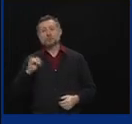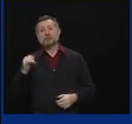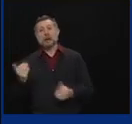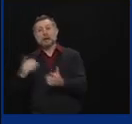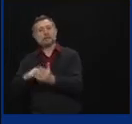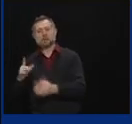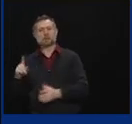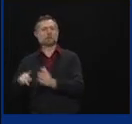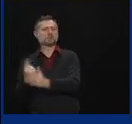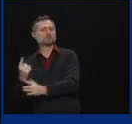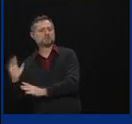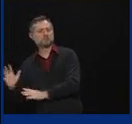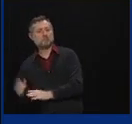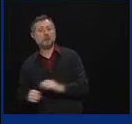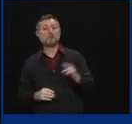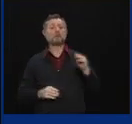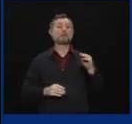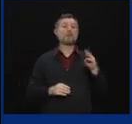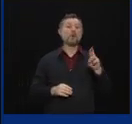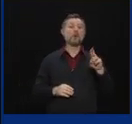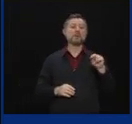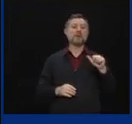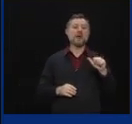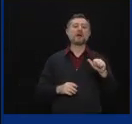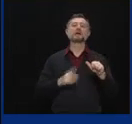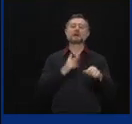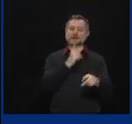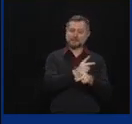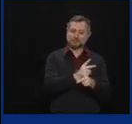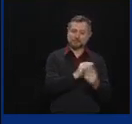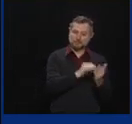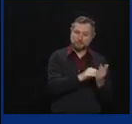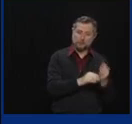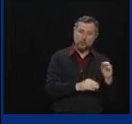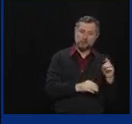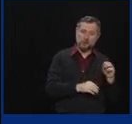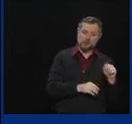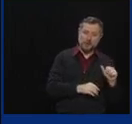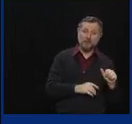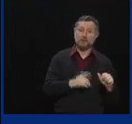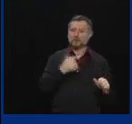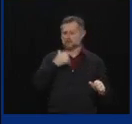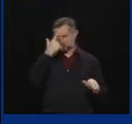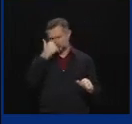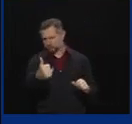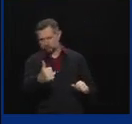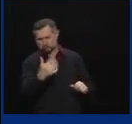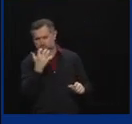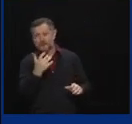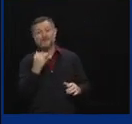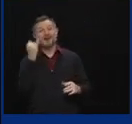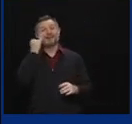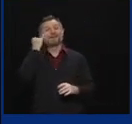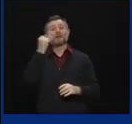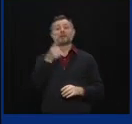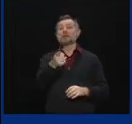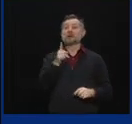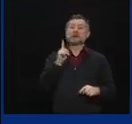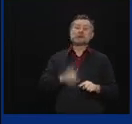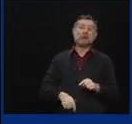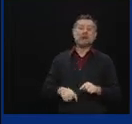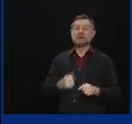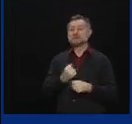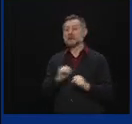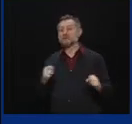get the mRNA, whether it's the Moderna or Pfizer, as your booster. Wear a mask when you can't otherwise safely socially